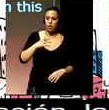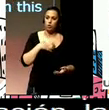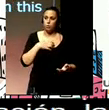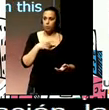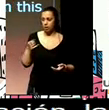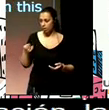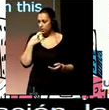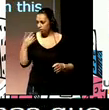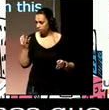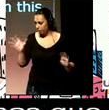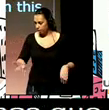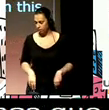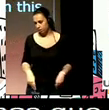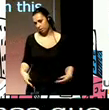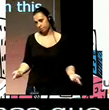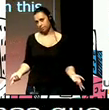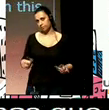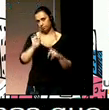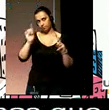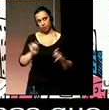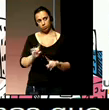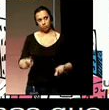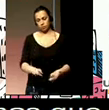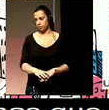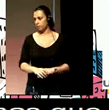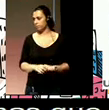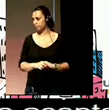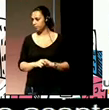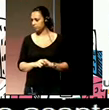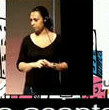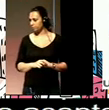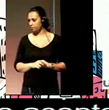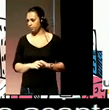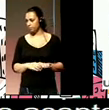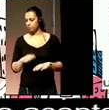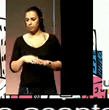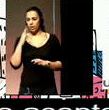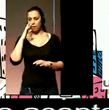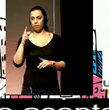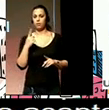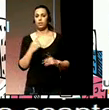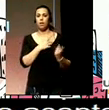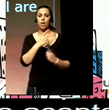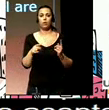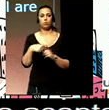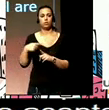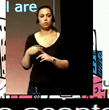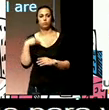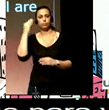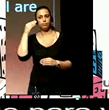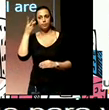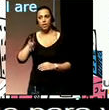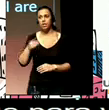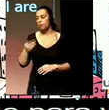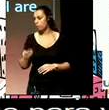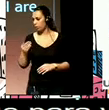So, just to look at some of the things that I feel are very important when we're considering